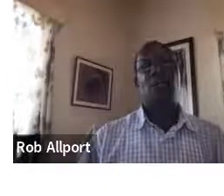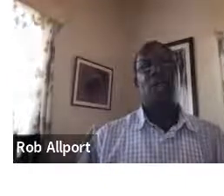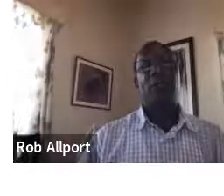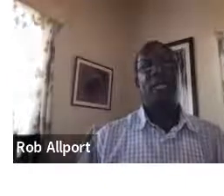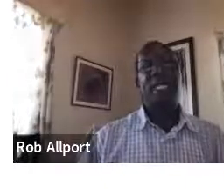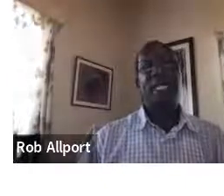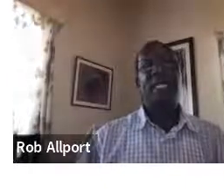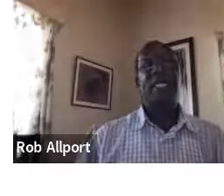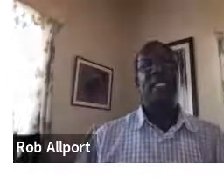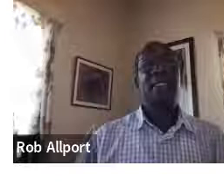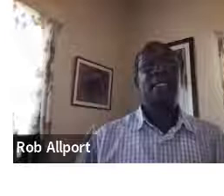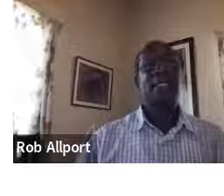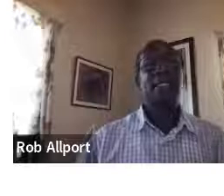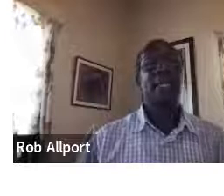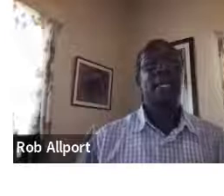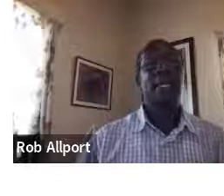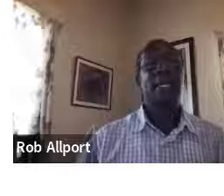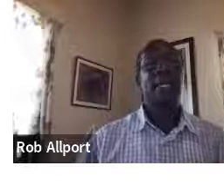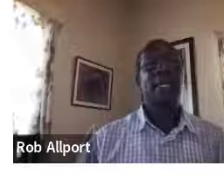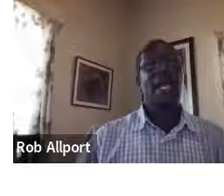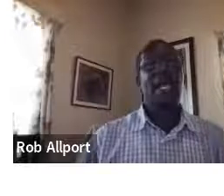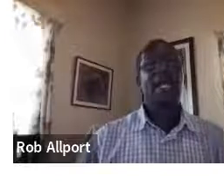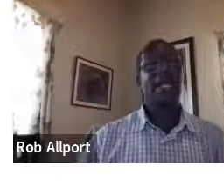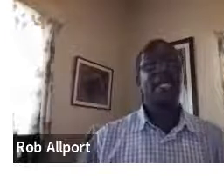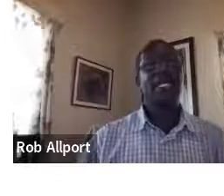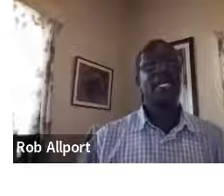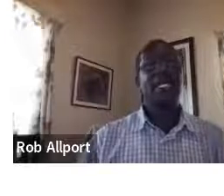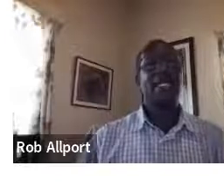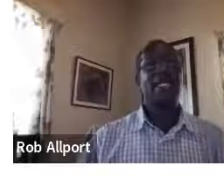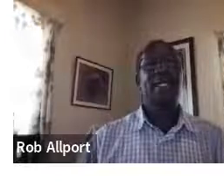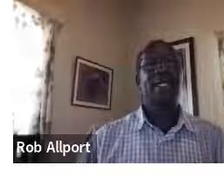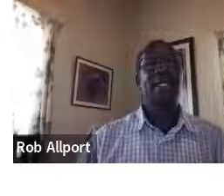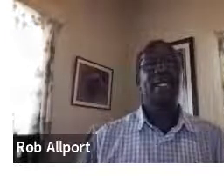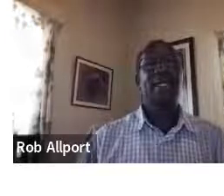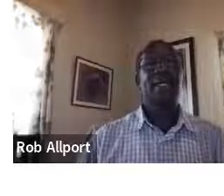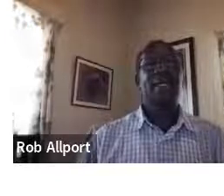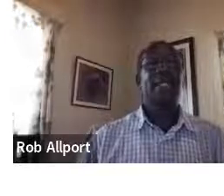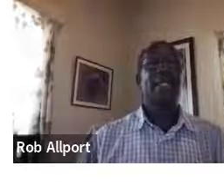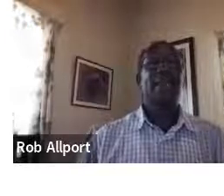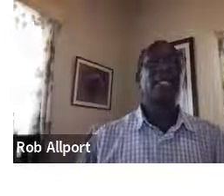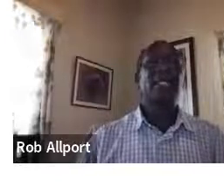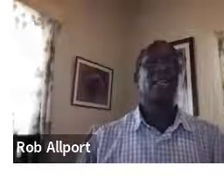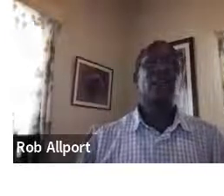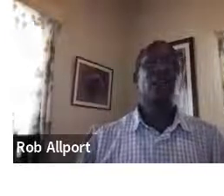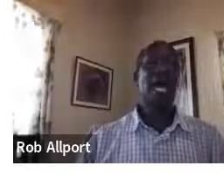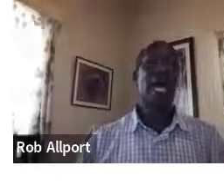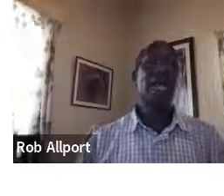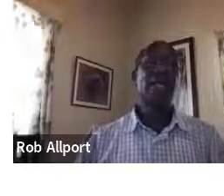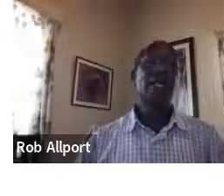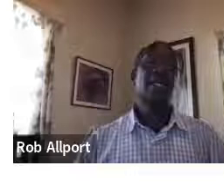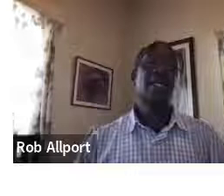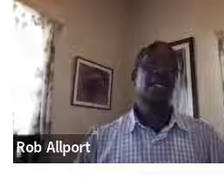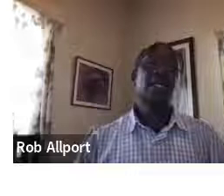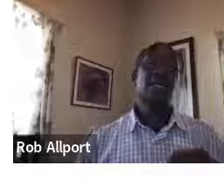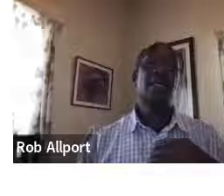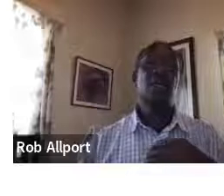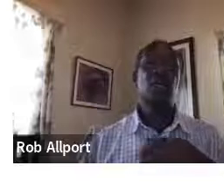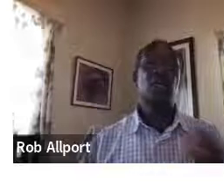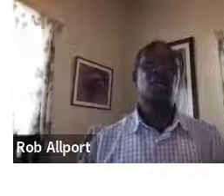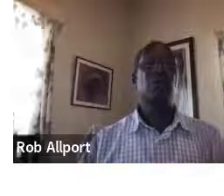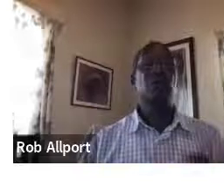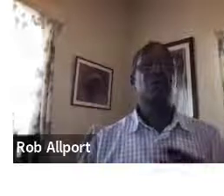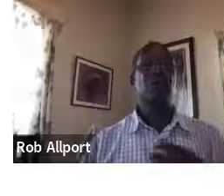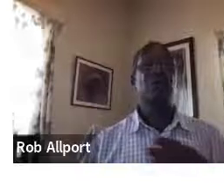But you're also seeing a kind of a decline. And especially if you run